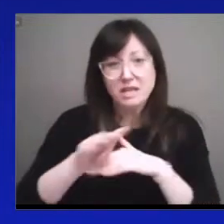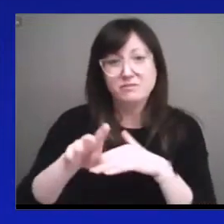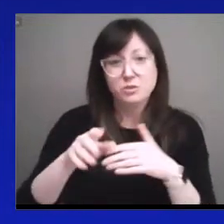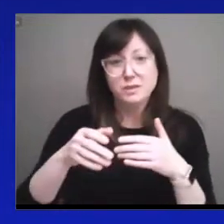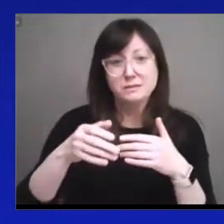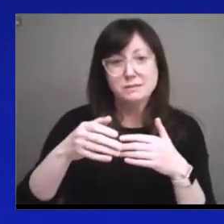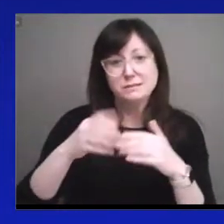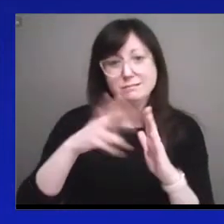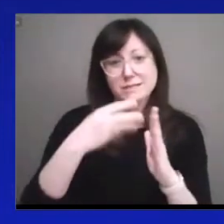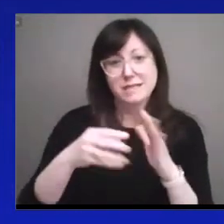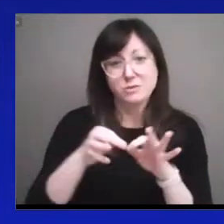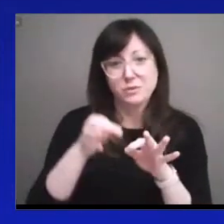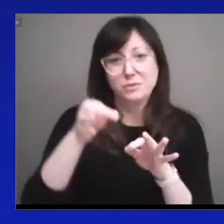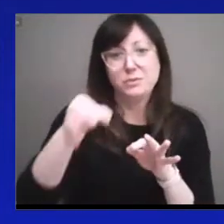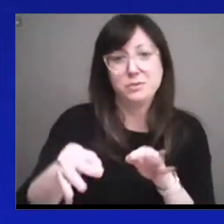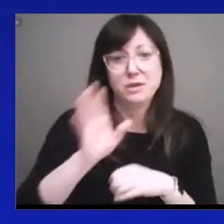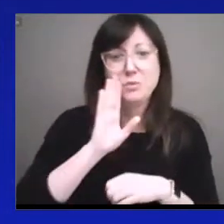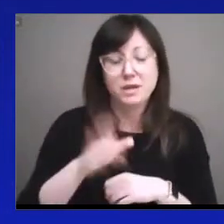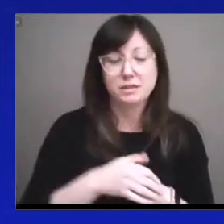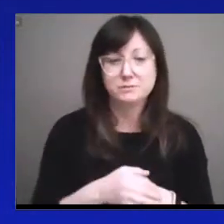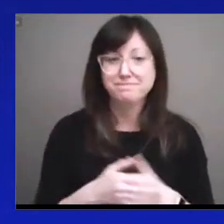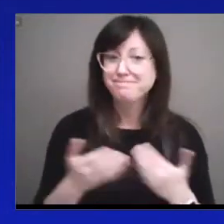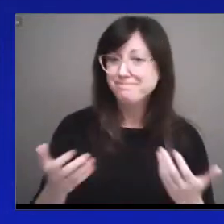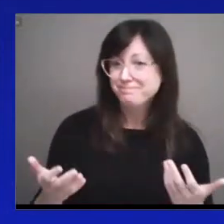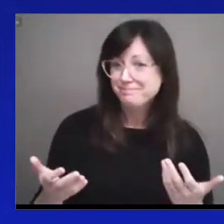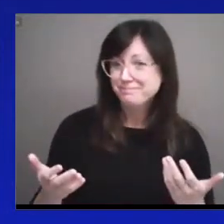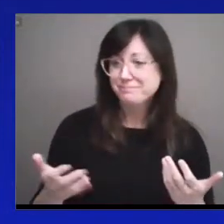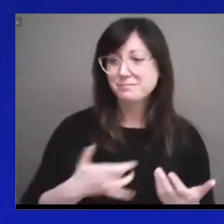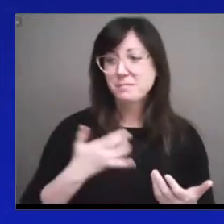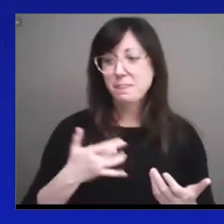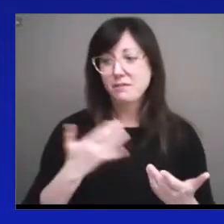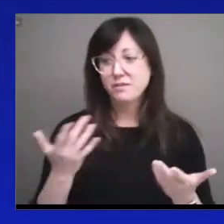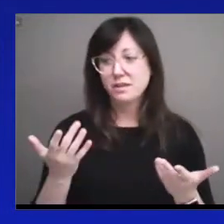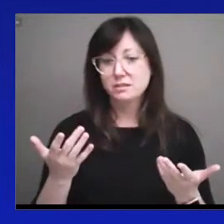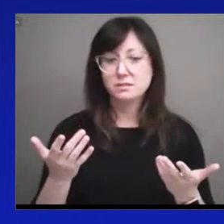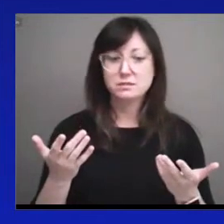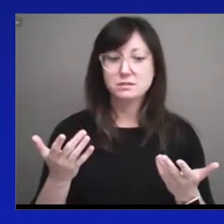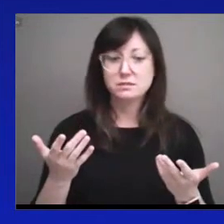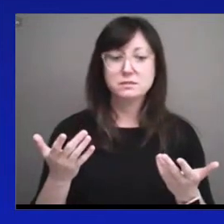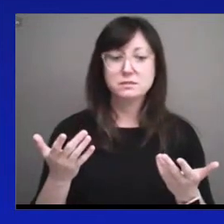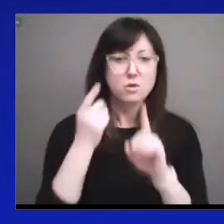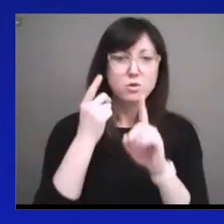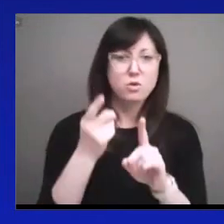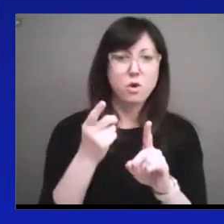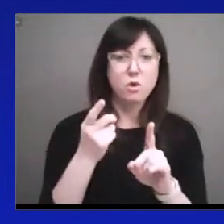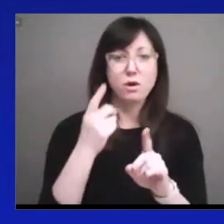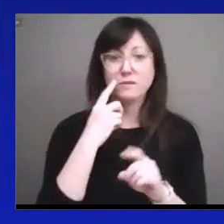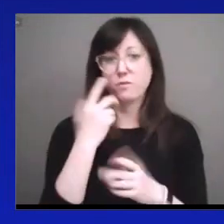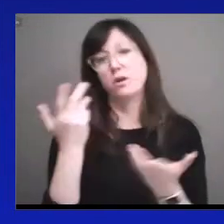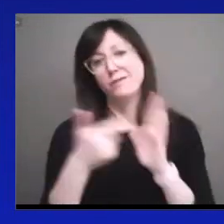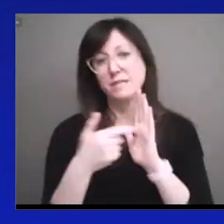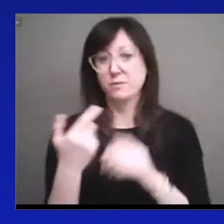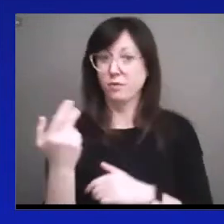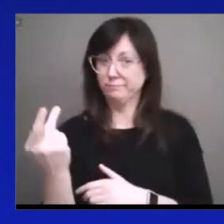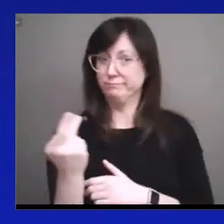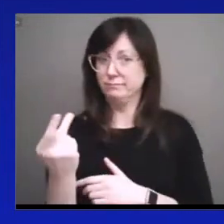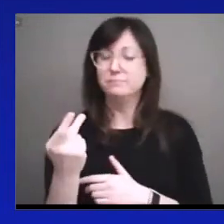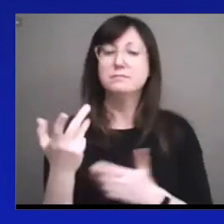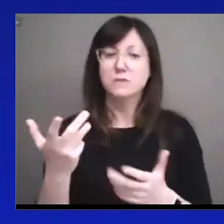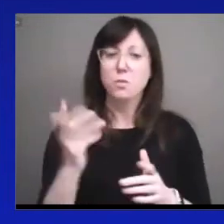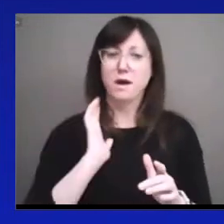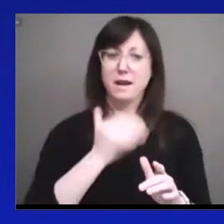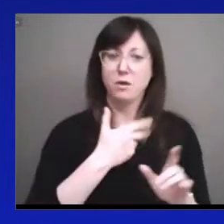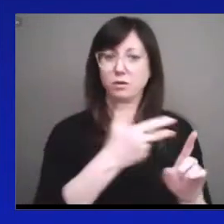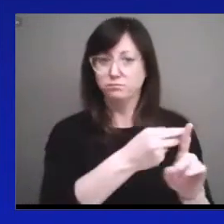how realistic that is. I think we're looking more at widely available for you and I, for instance, to get our